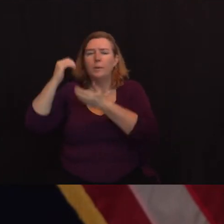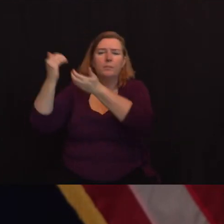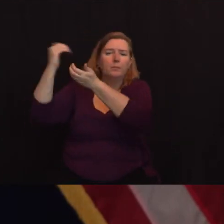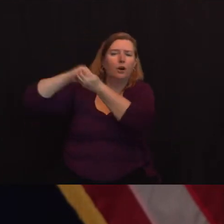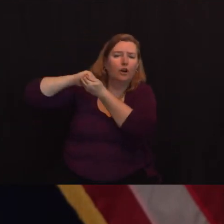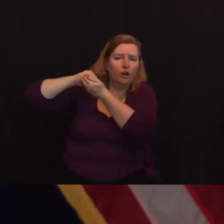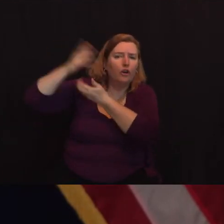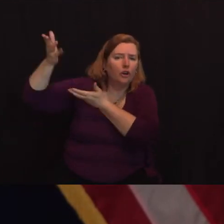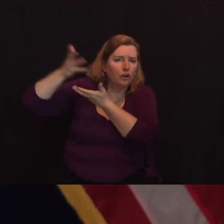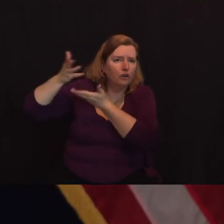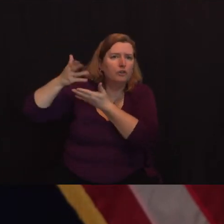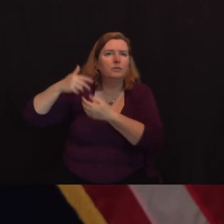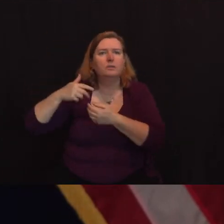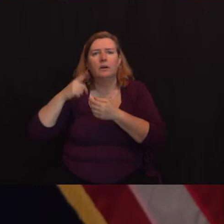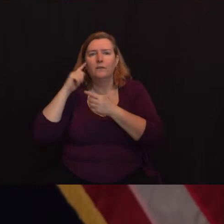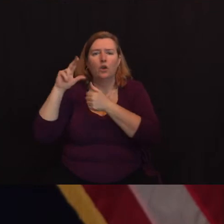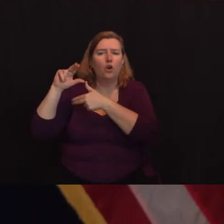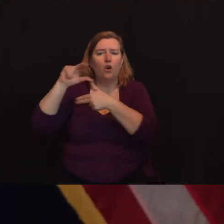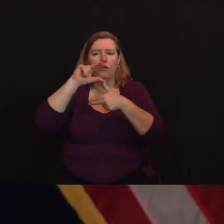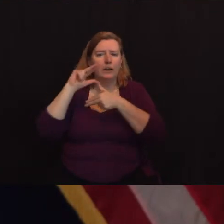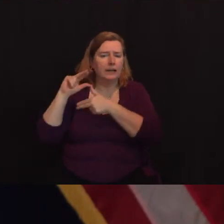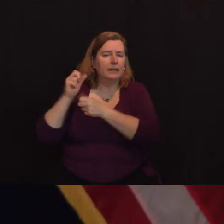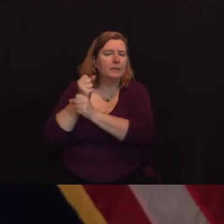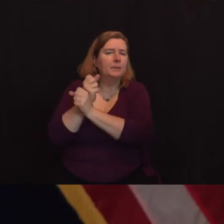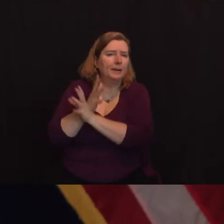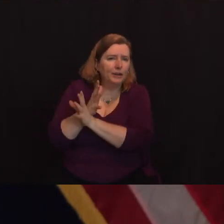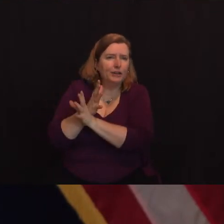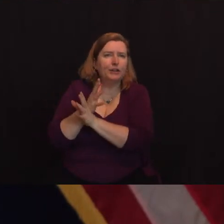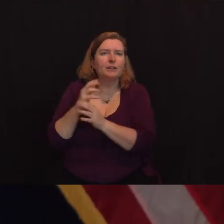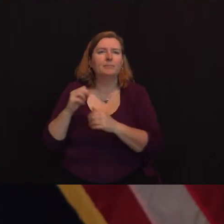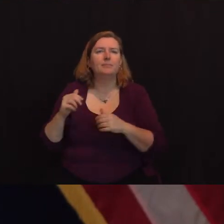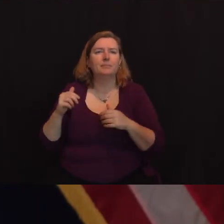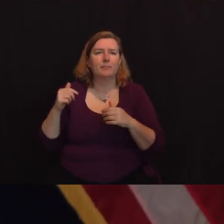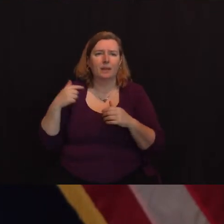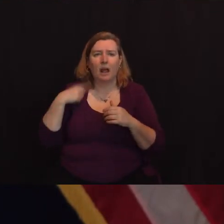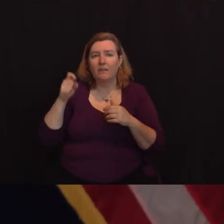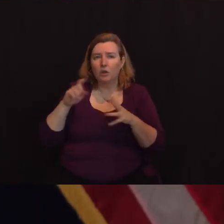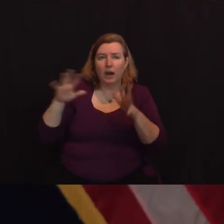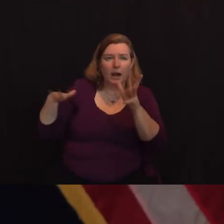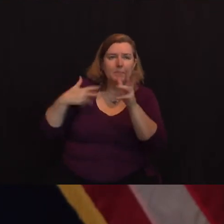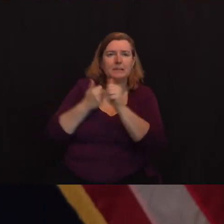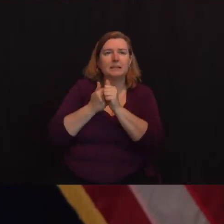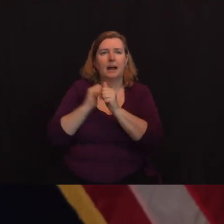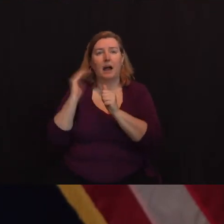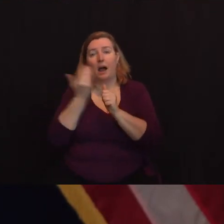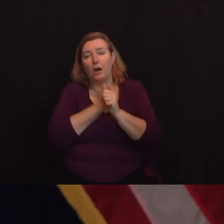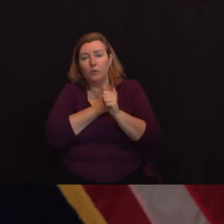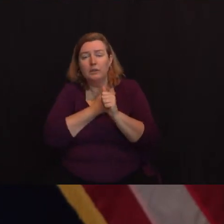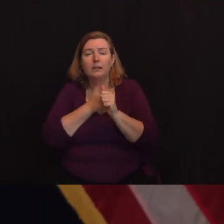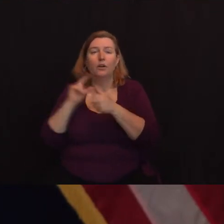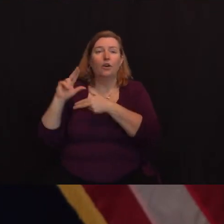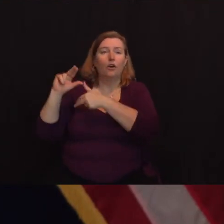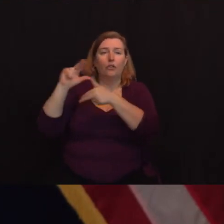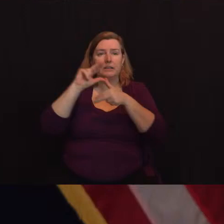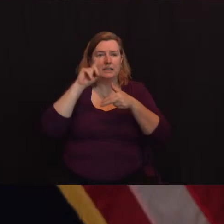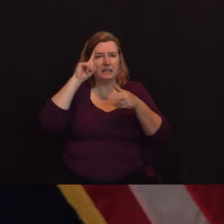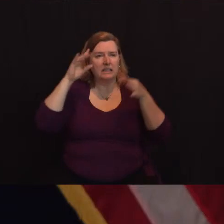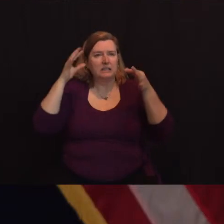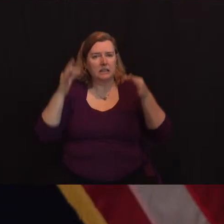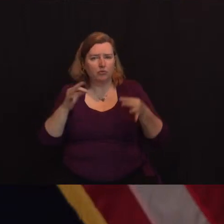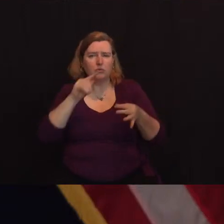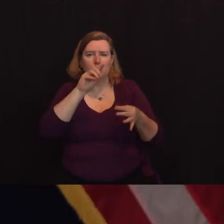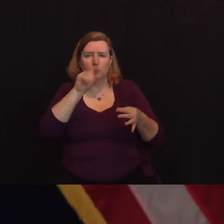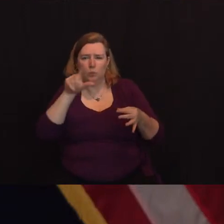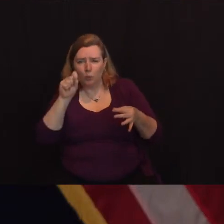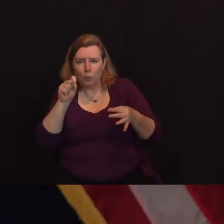are phenomenal, including updating our hurricane decision support tool that we've updated for our 2021